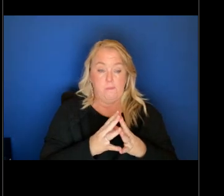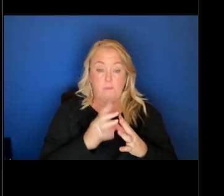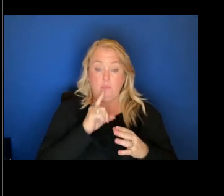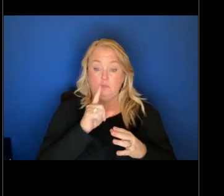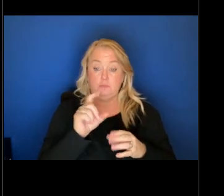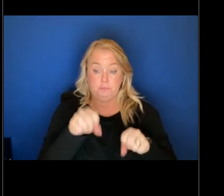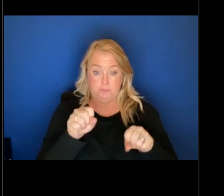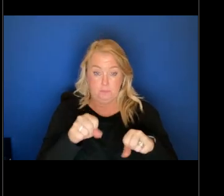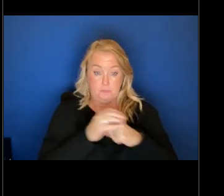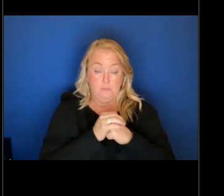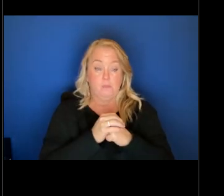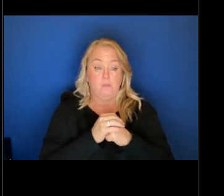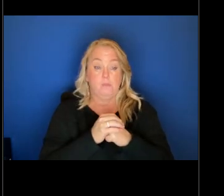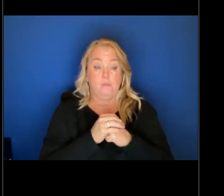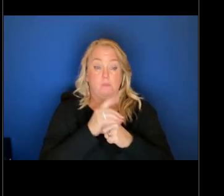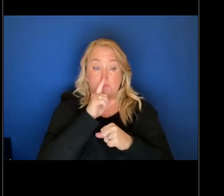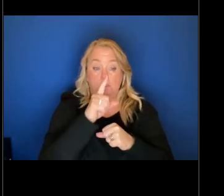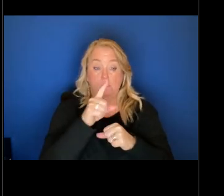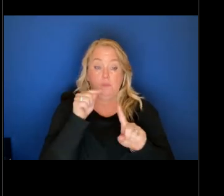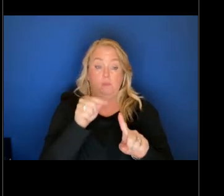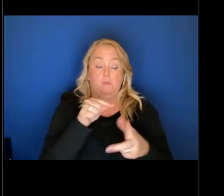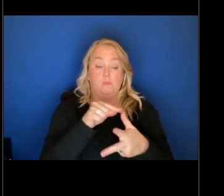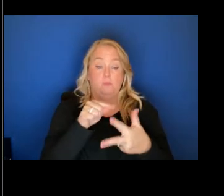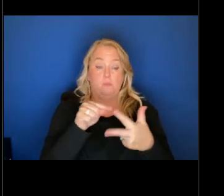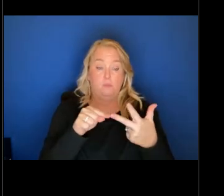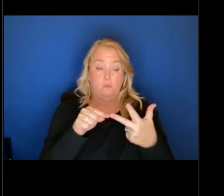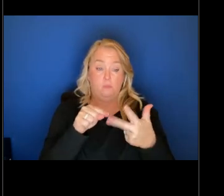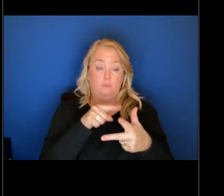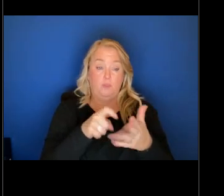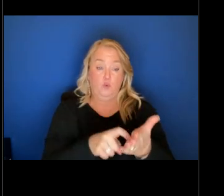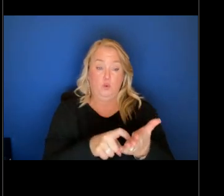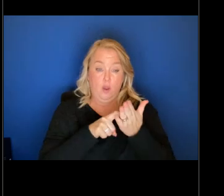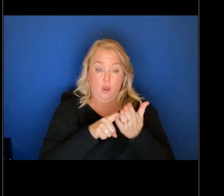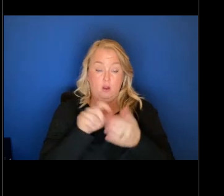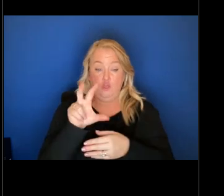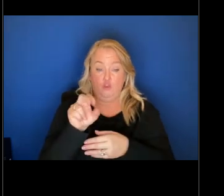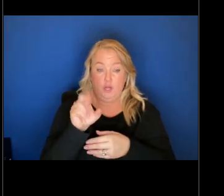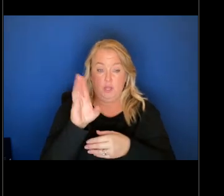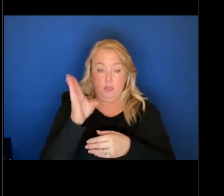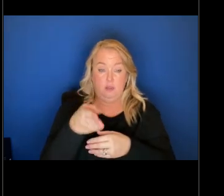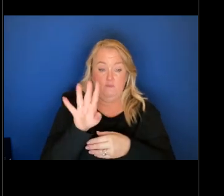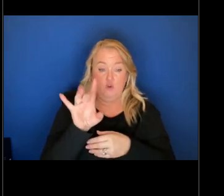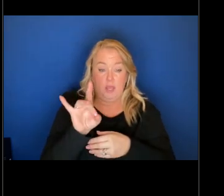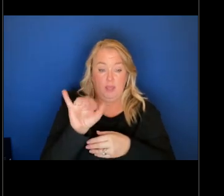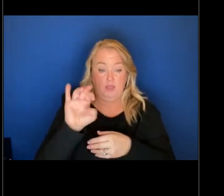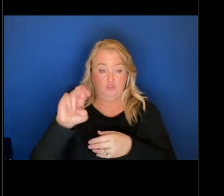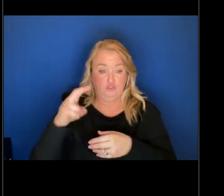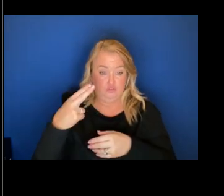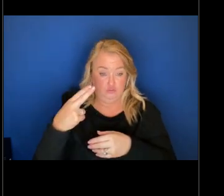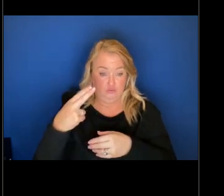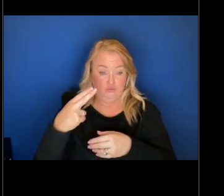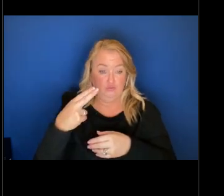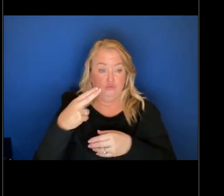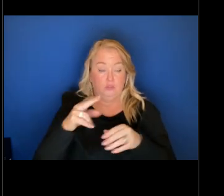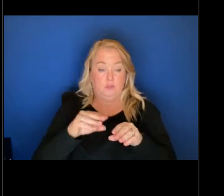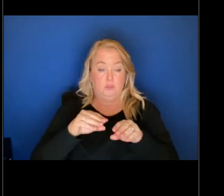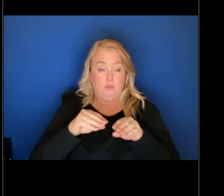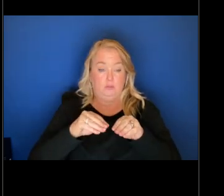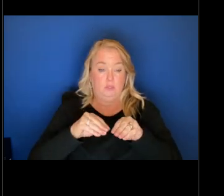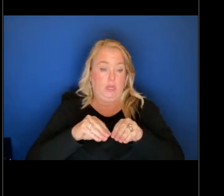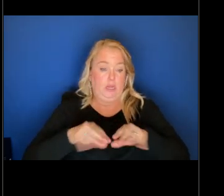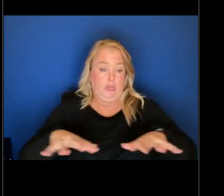Absolutely. The guidelines require a 30 by 48-inch clear floor